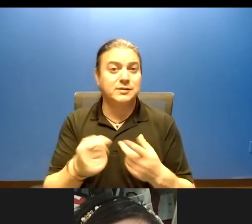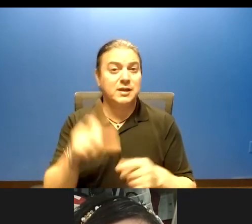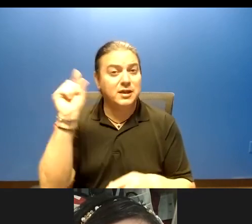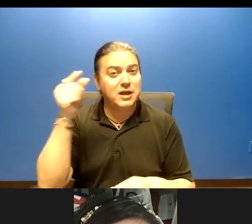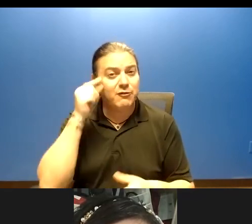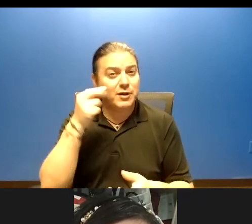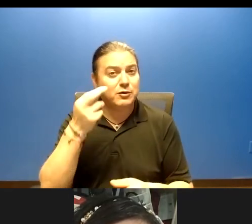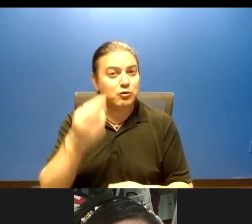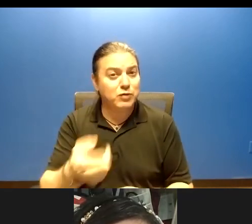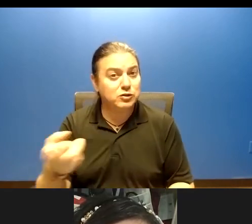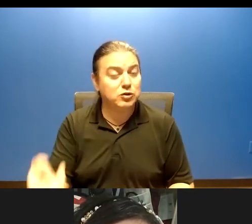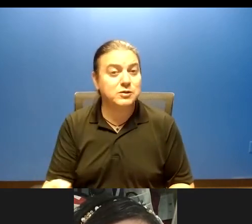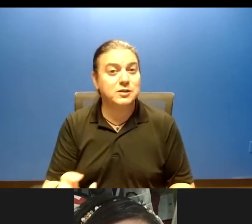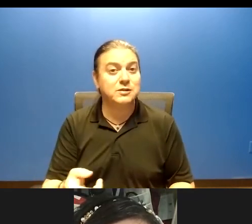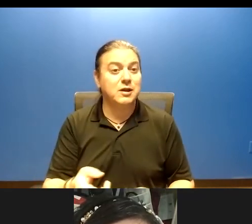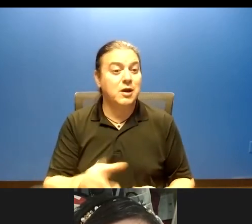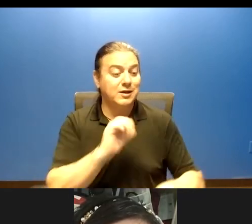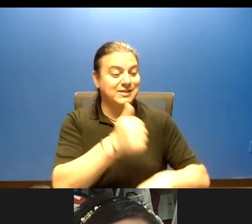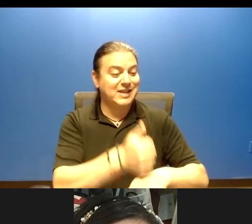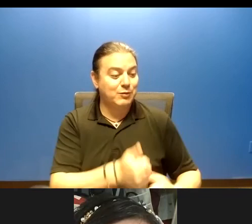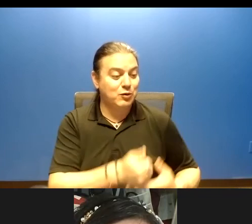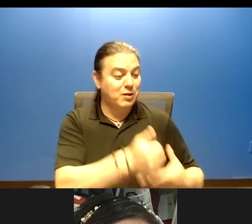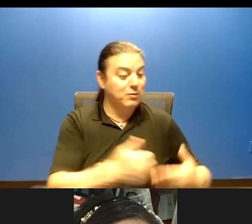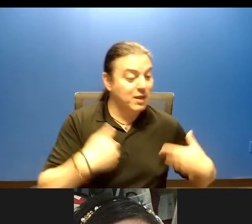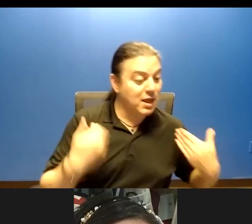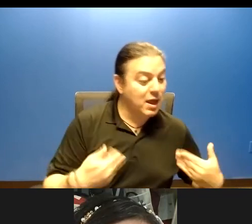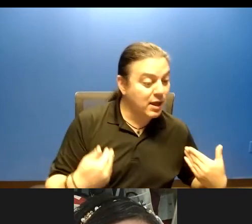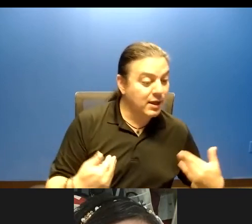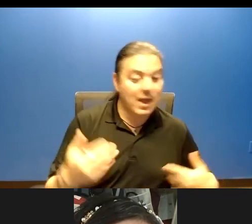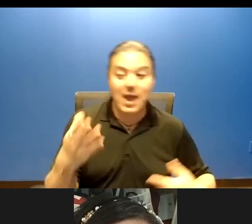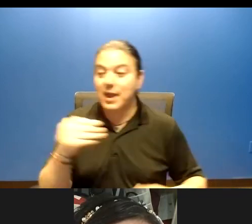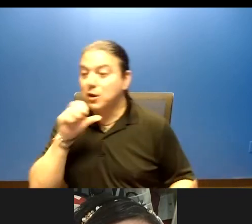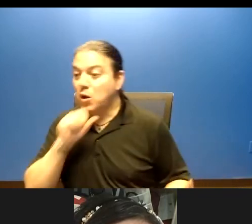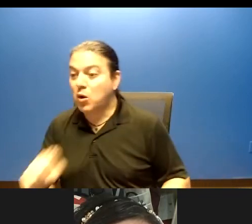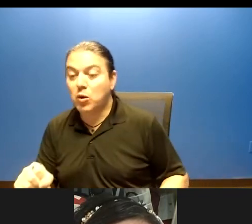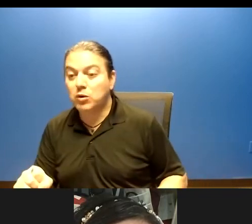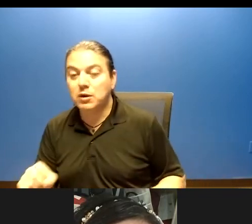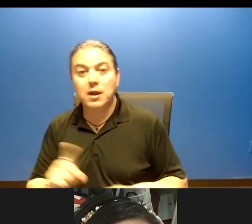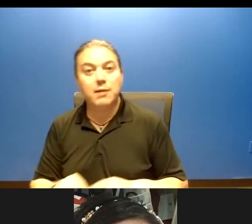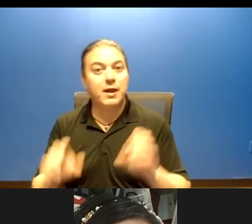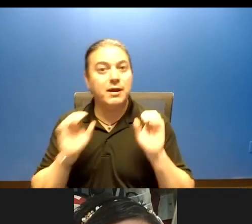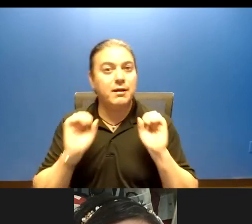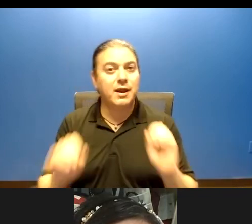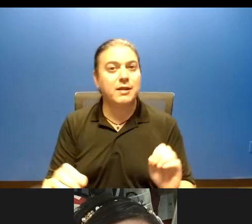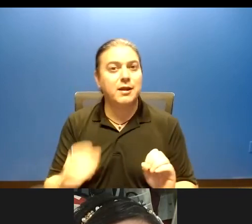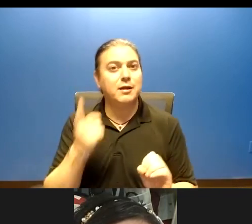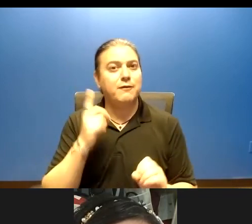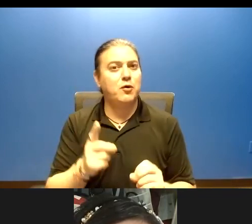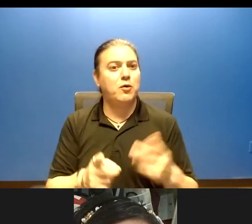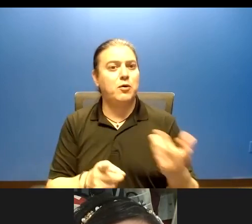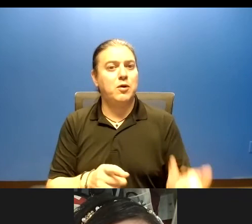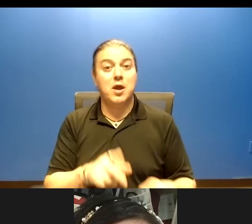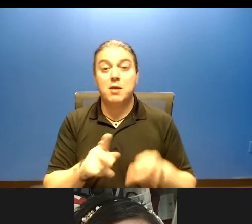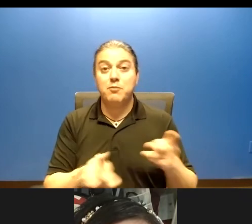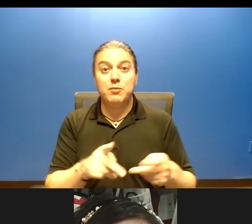to help the very young and the very old. But there was practically nothing I could do for those people who were dying in